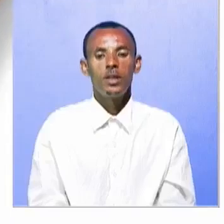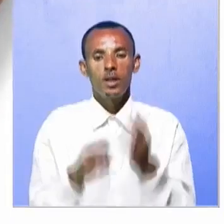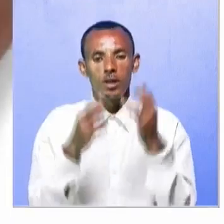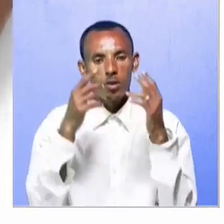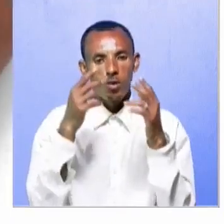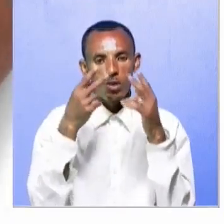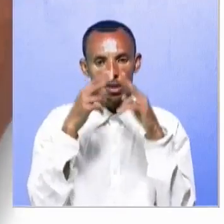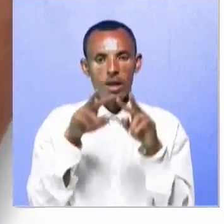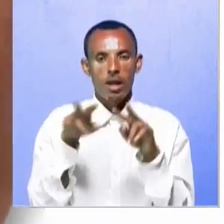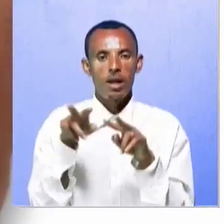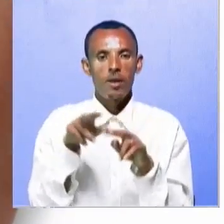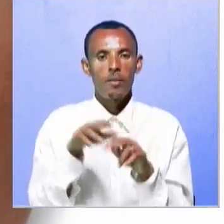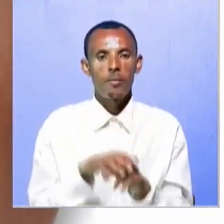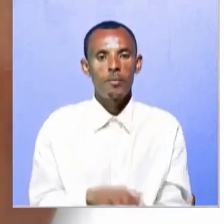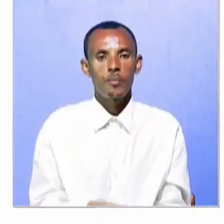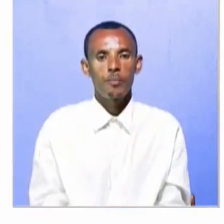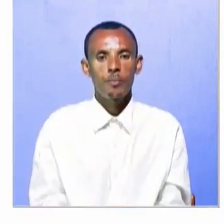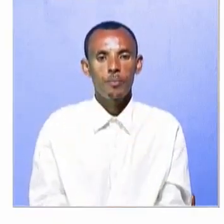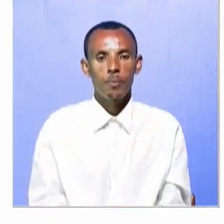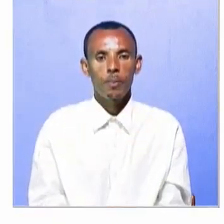consider